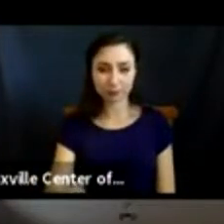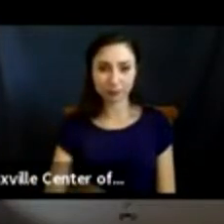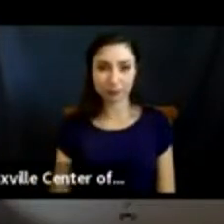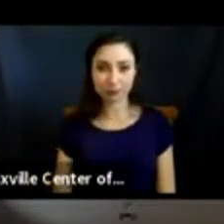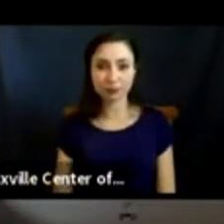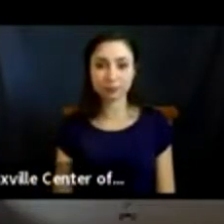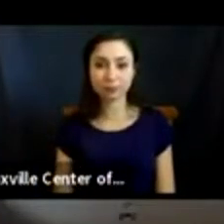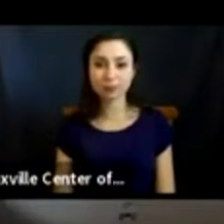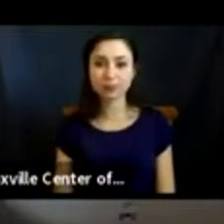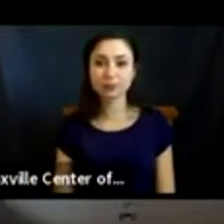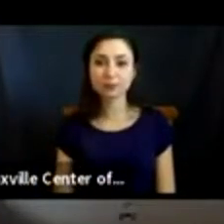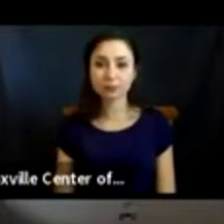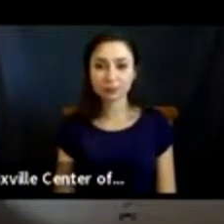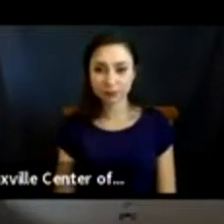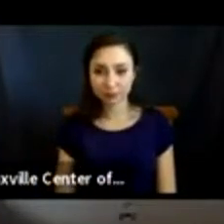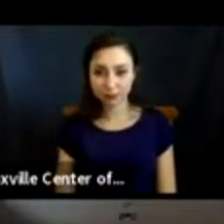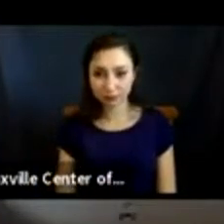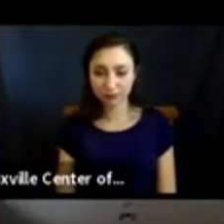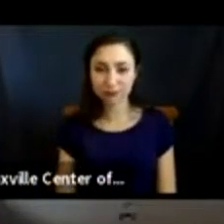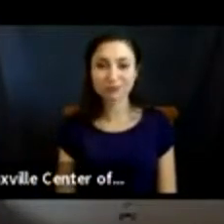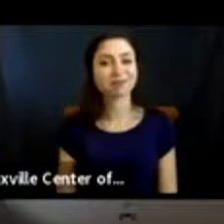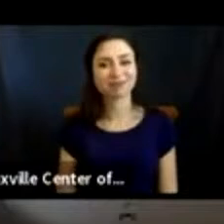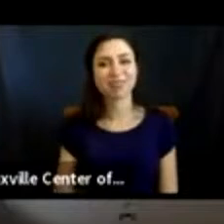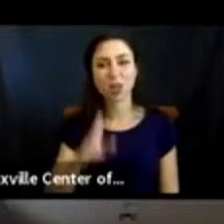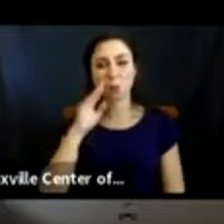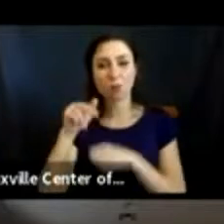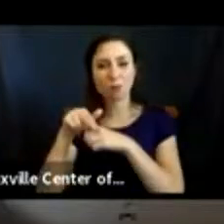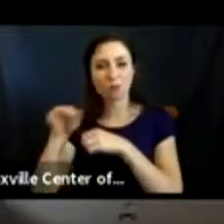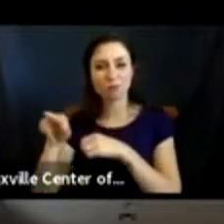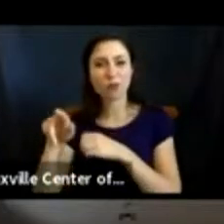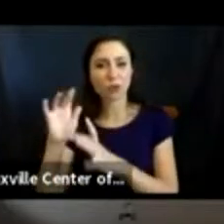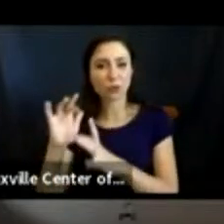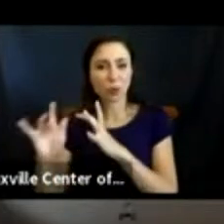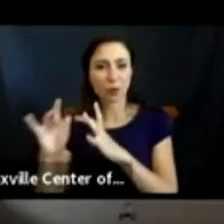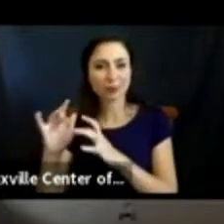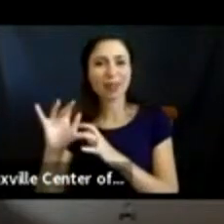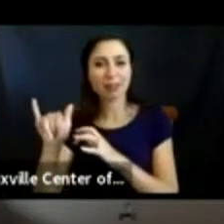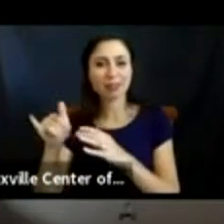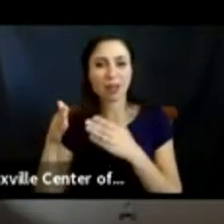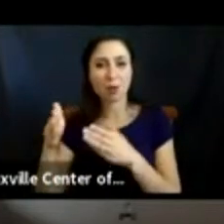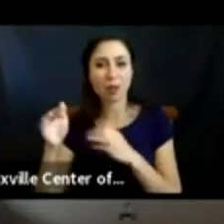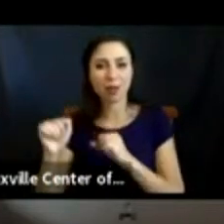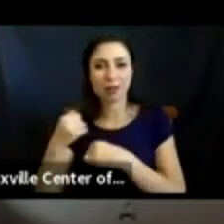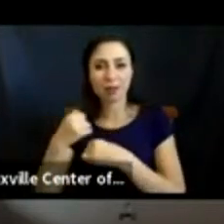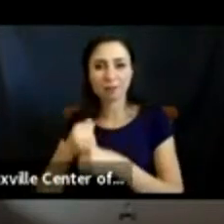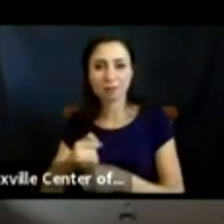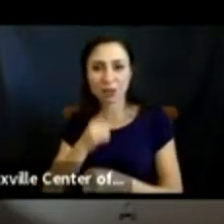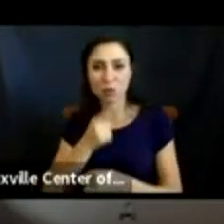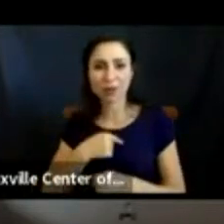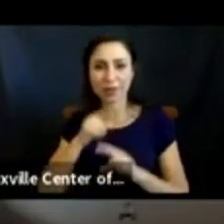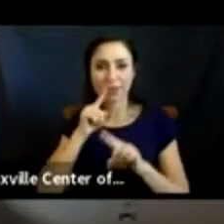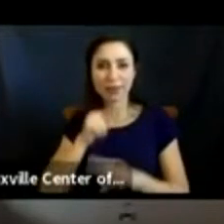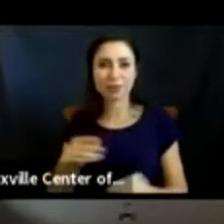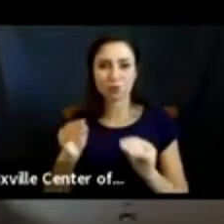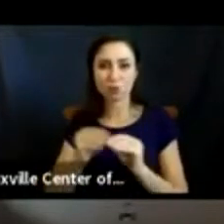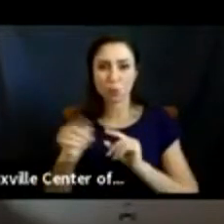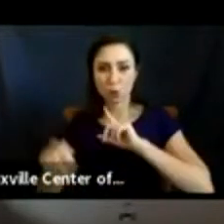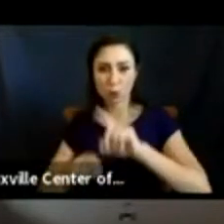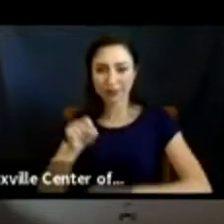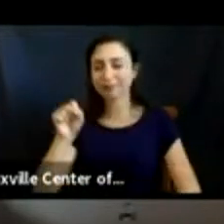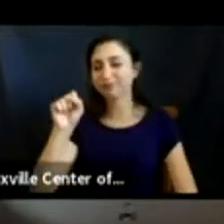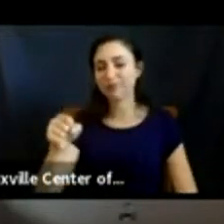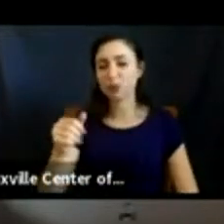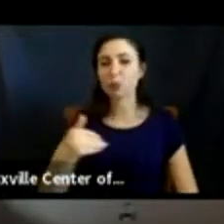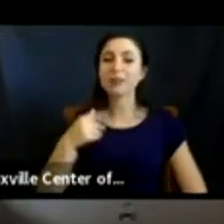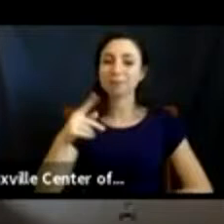Maybe I will refer you. Actually, I'll just refer you to the website. That way I can make sure that I answer more questions. But yes, we ask a series of